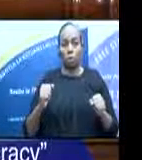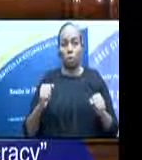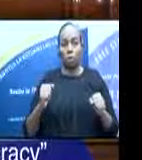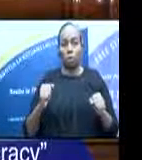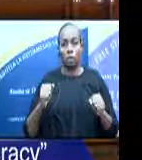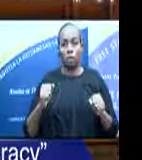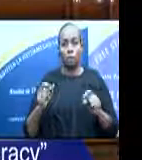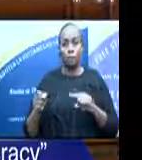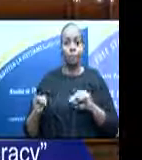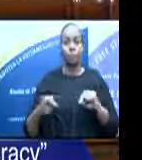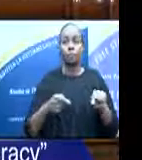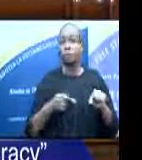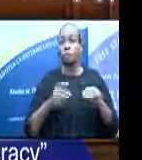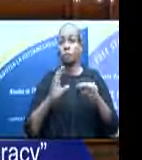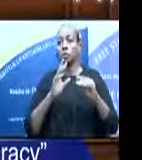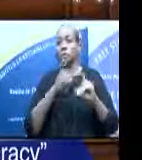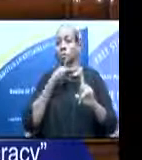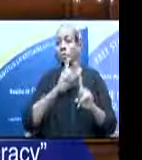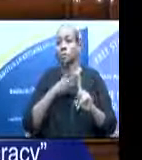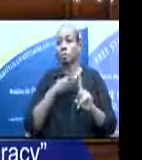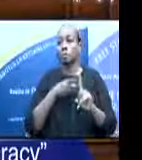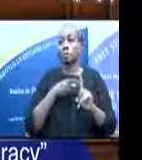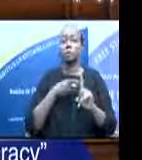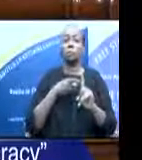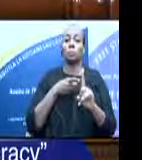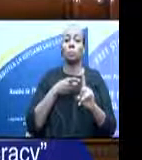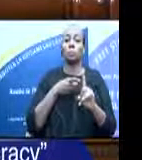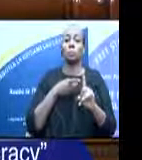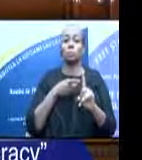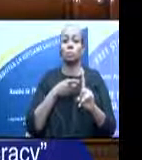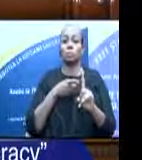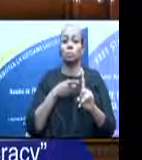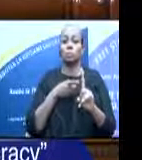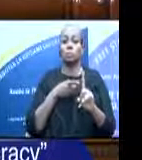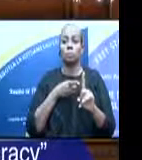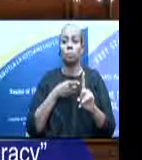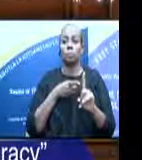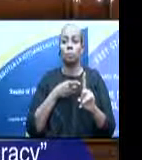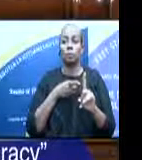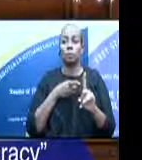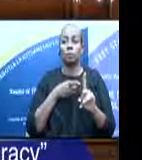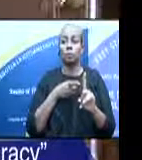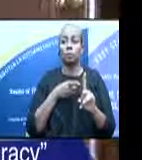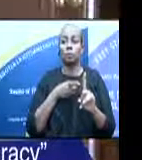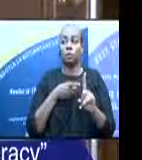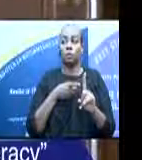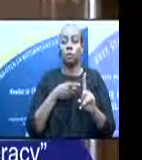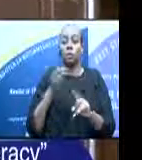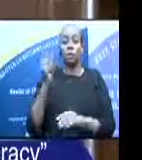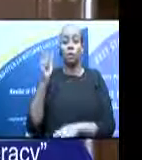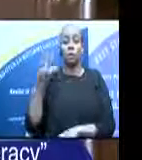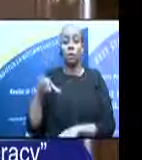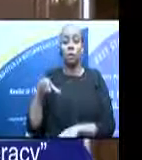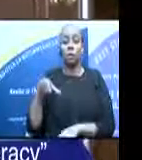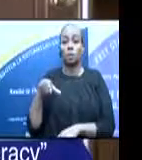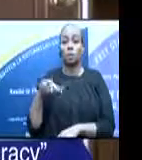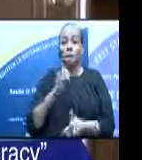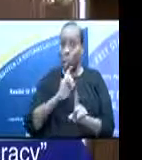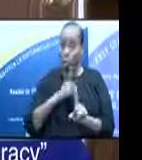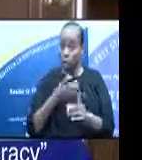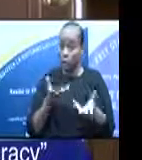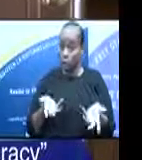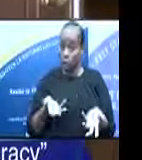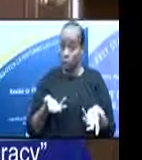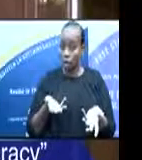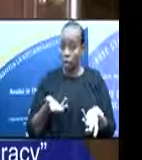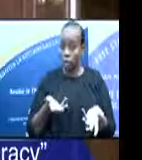Honorable Chief Whip. Speaker, thank you. Is that a point of